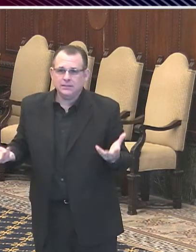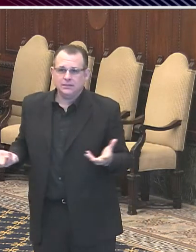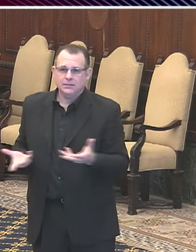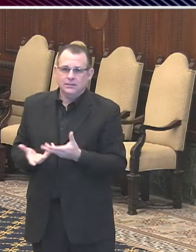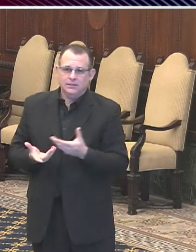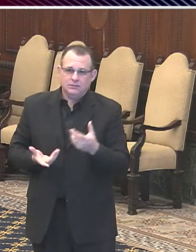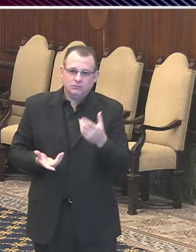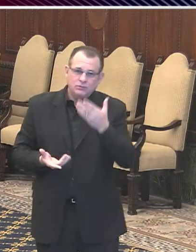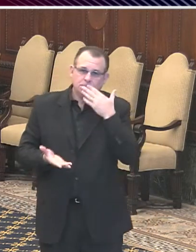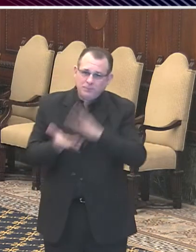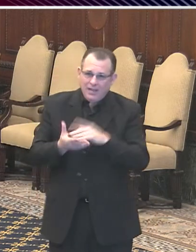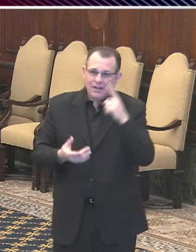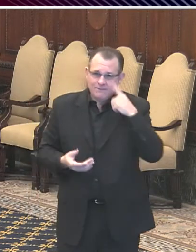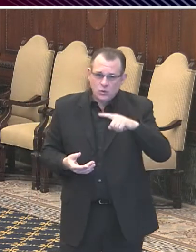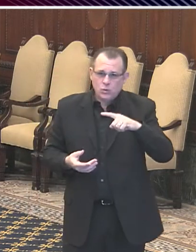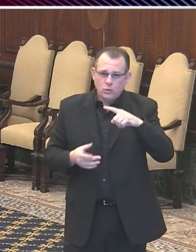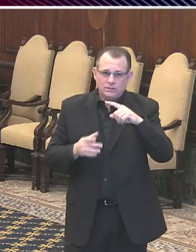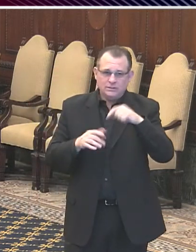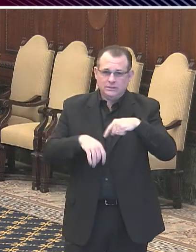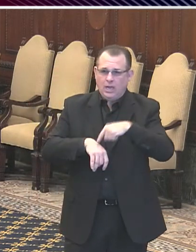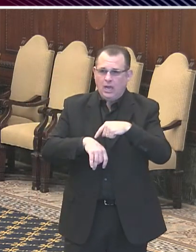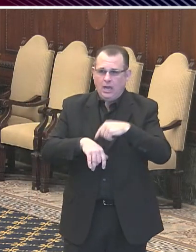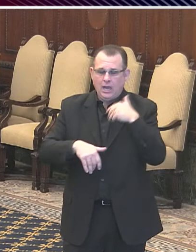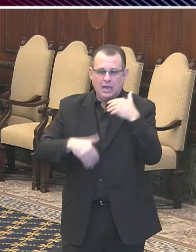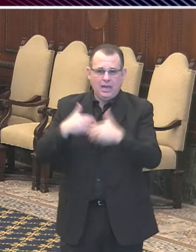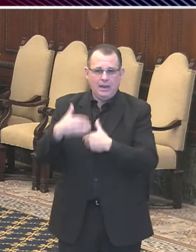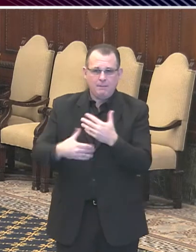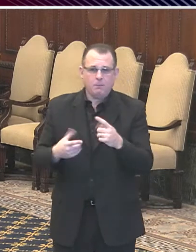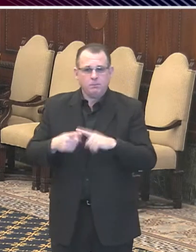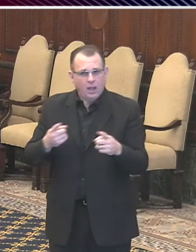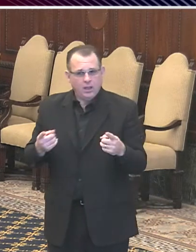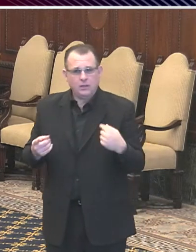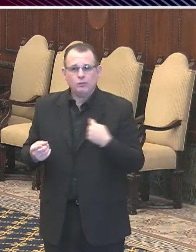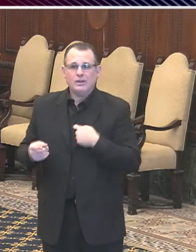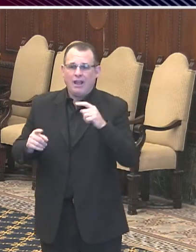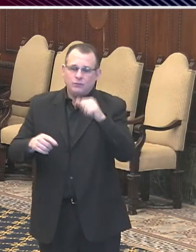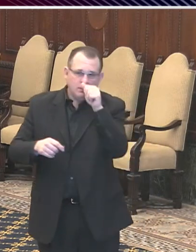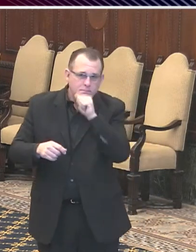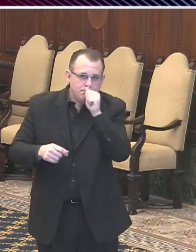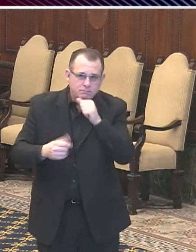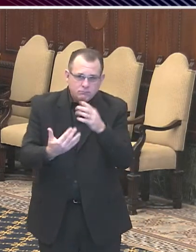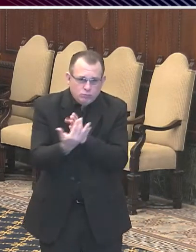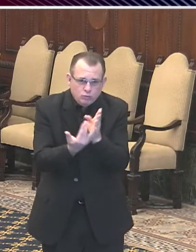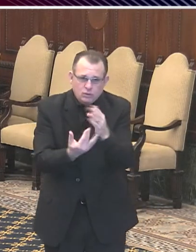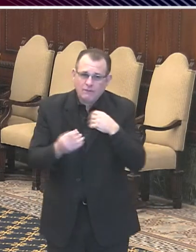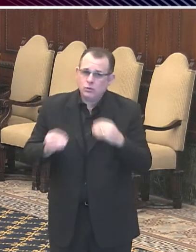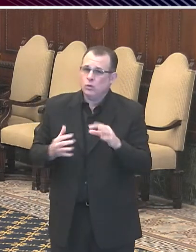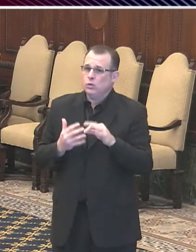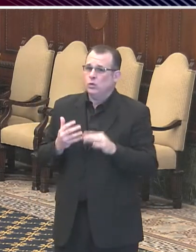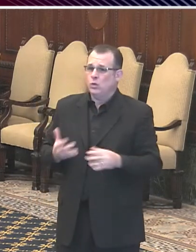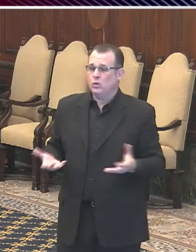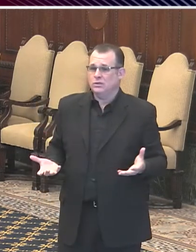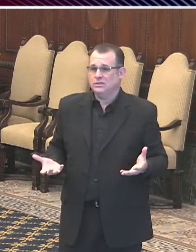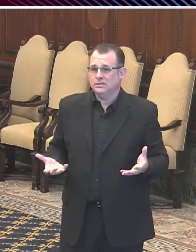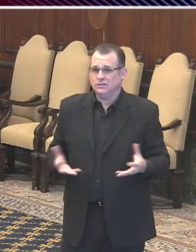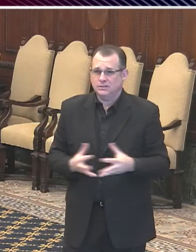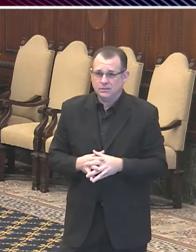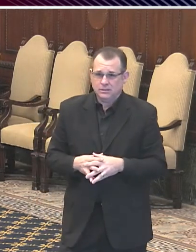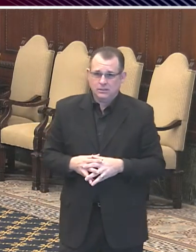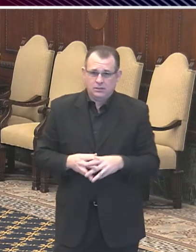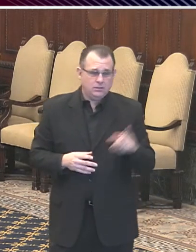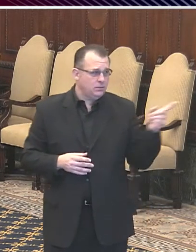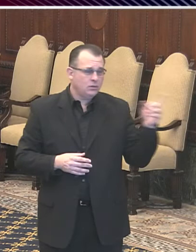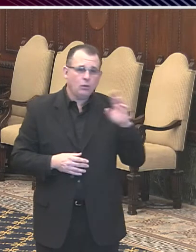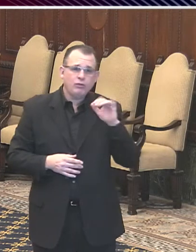bad for a period of time, but we have to go through it. There's no choice. Right. I'd like to actually just stress what the